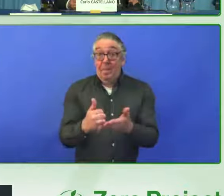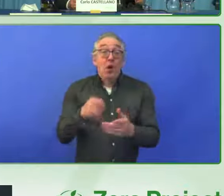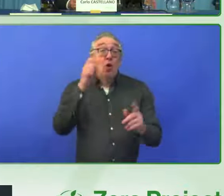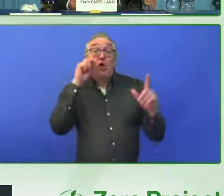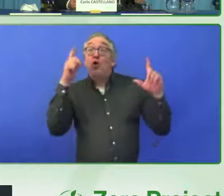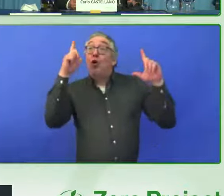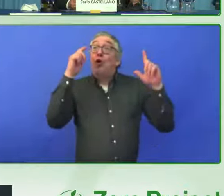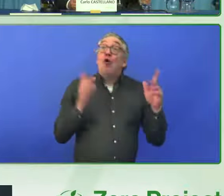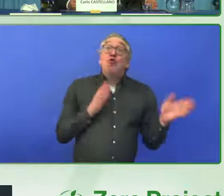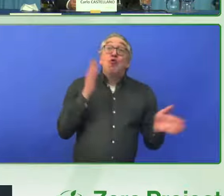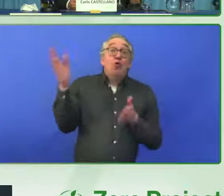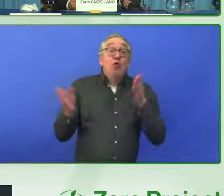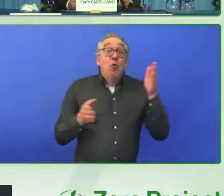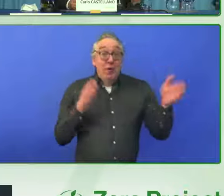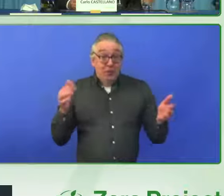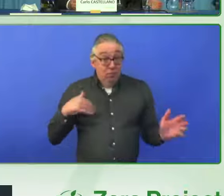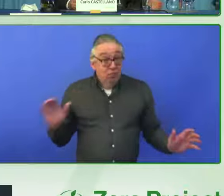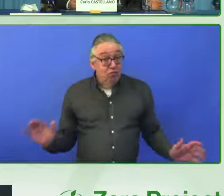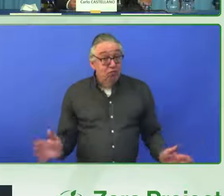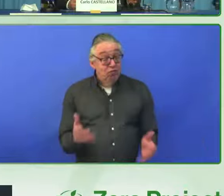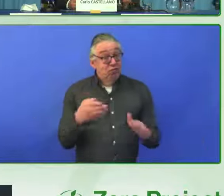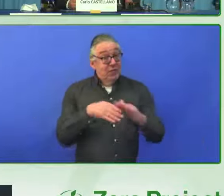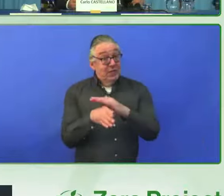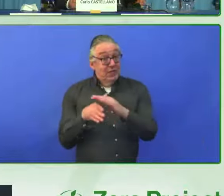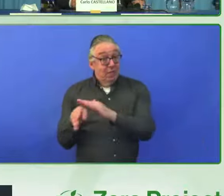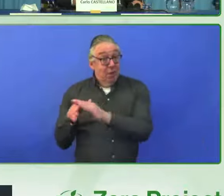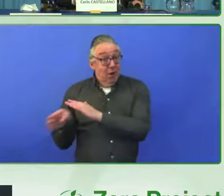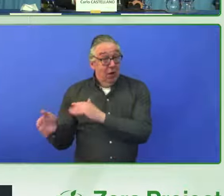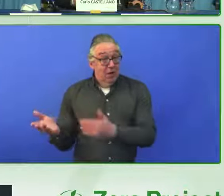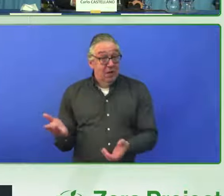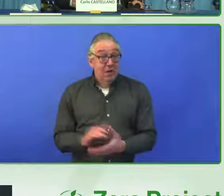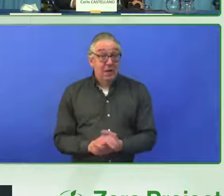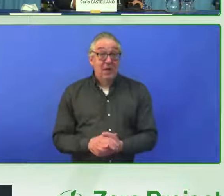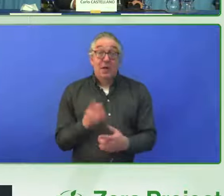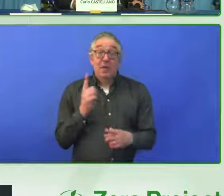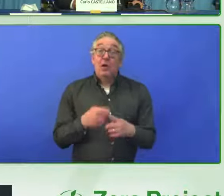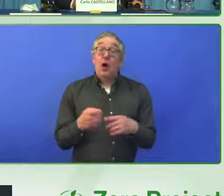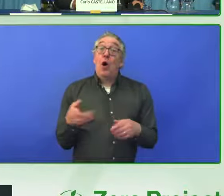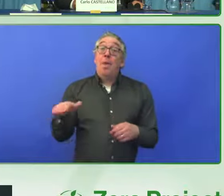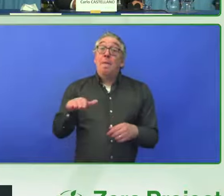whilst these 2 big misuse, the parking and the cars.